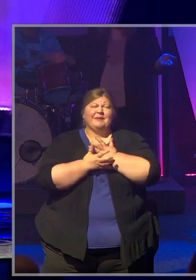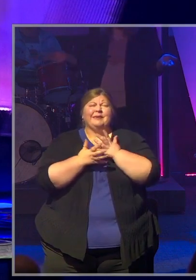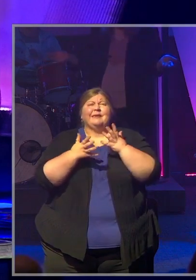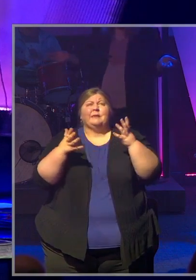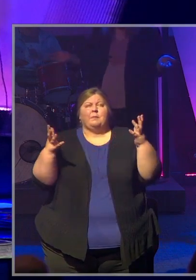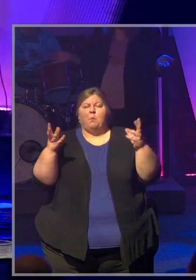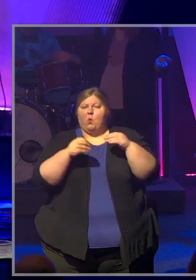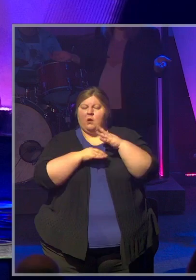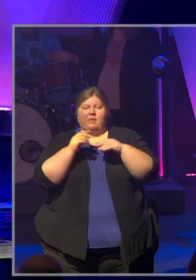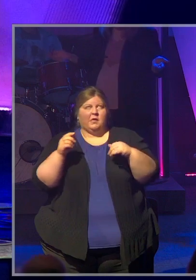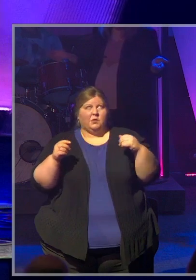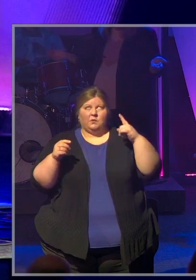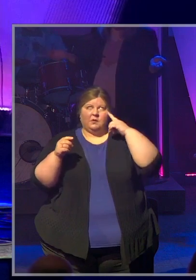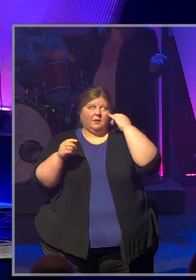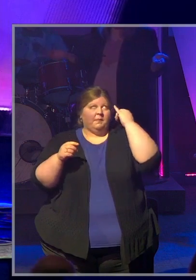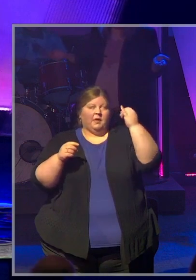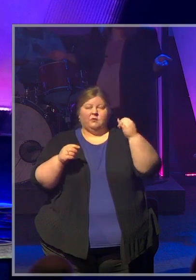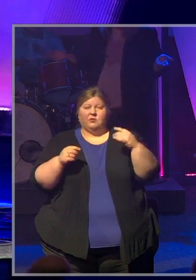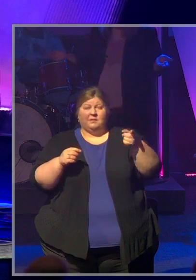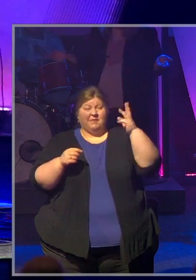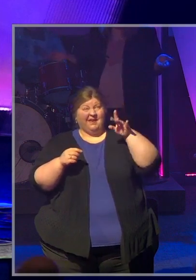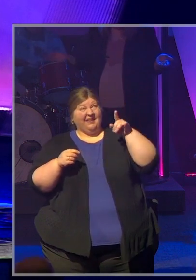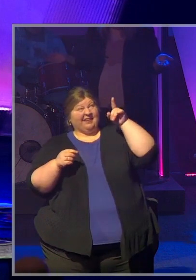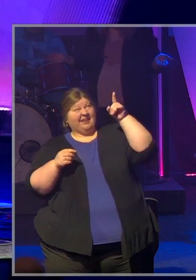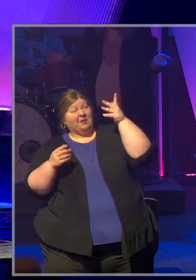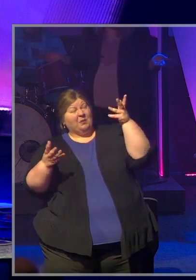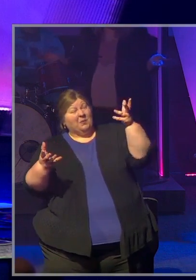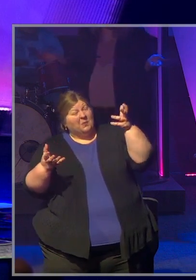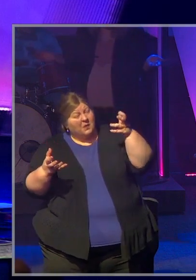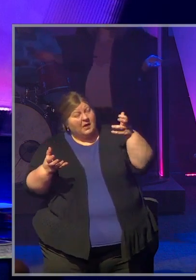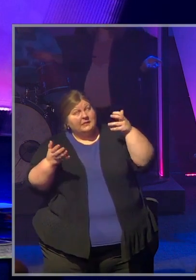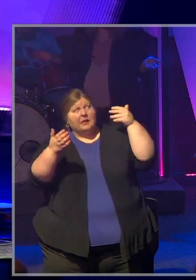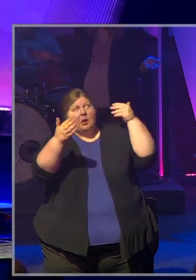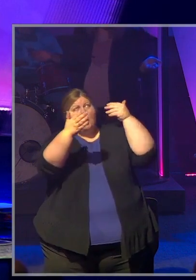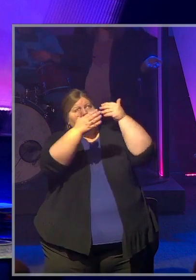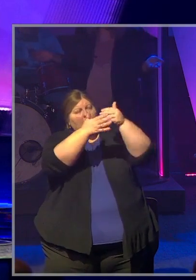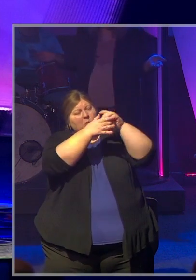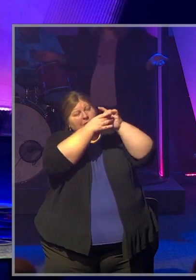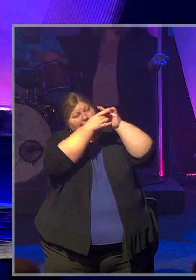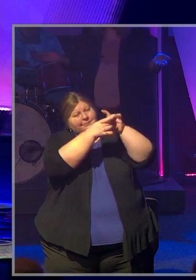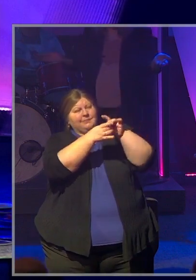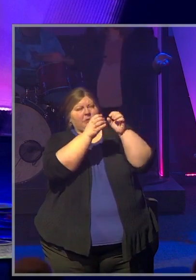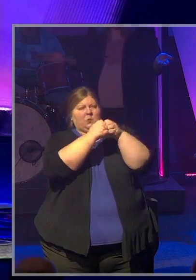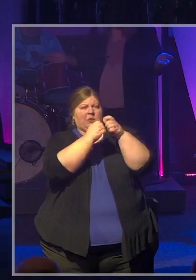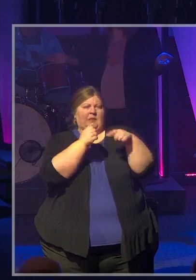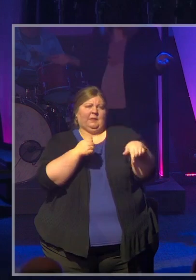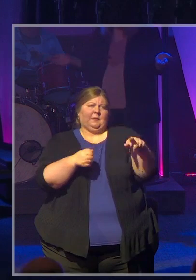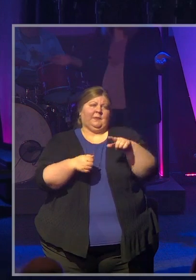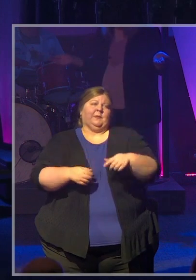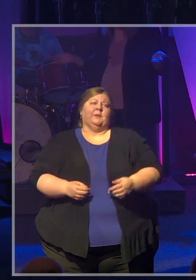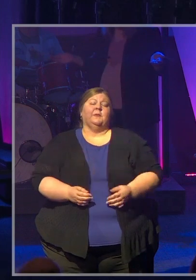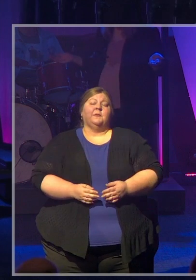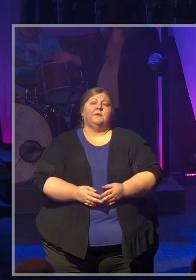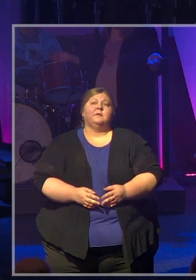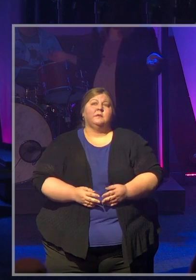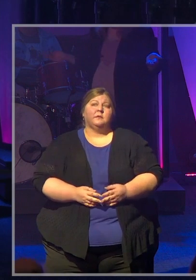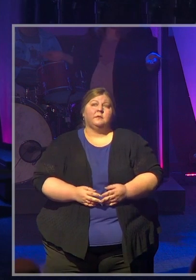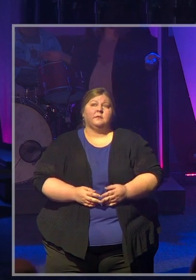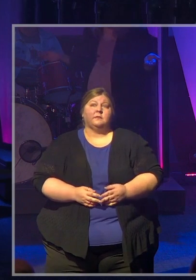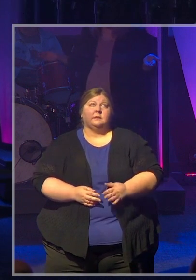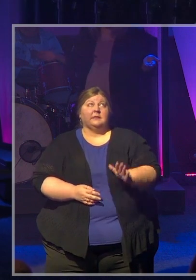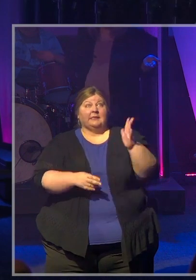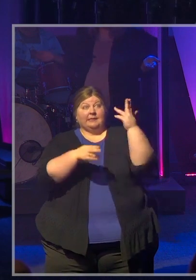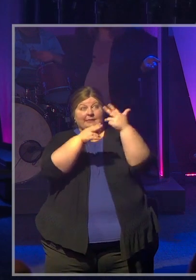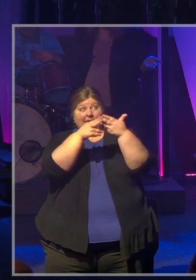could ever imagine by a God that desires a close relationship with you. His name